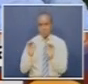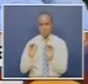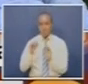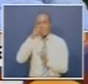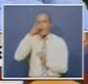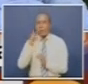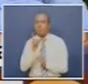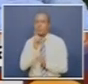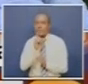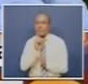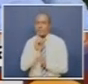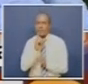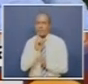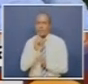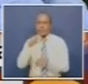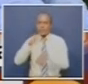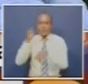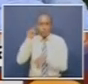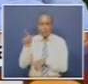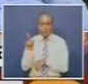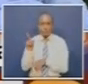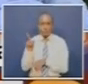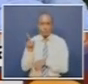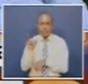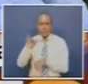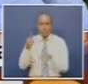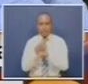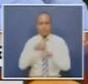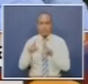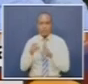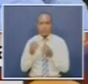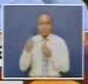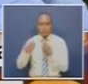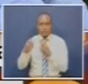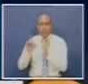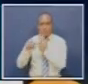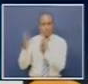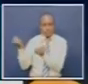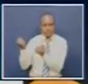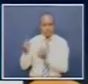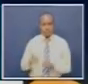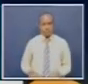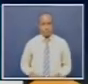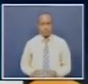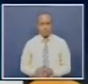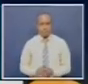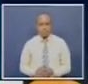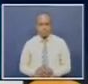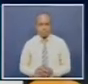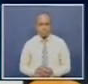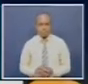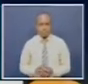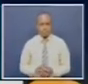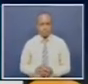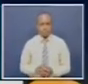hand, has said it's time for him to get it. That is the difference, and I'll come to you to respond to that. Let me get Simba Rati's response. You might not have been listening enough,